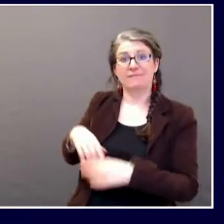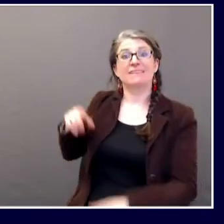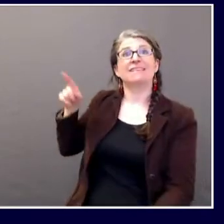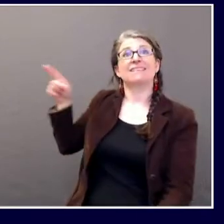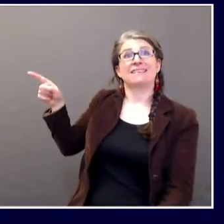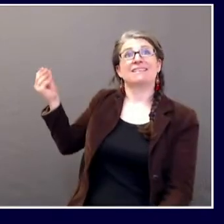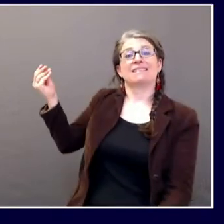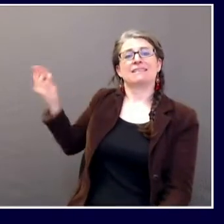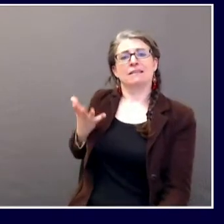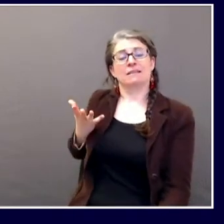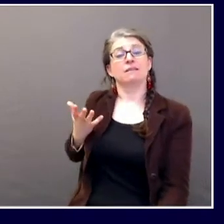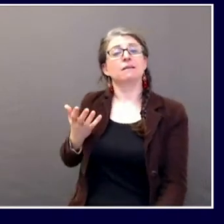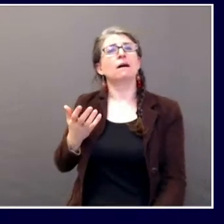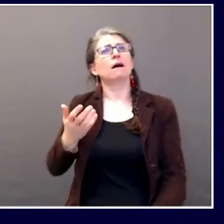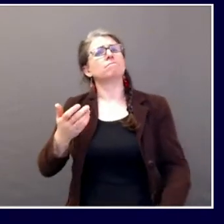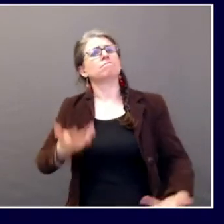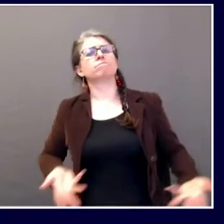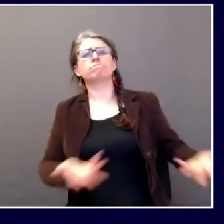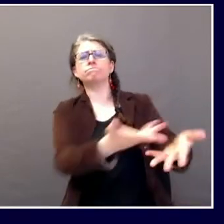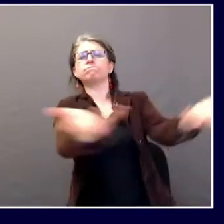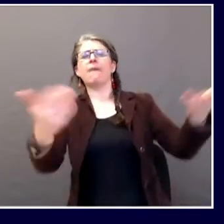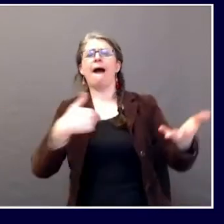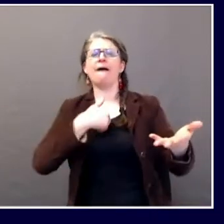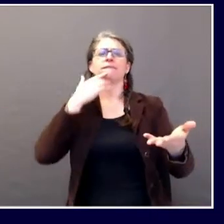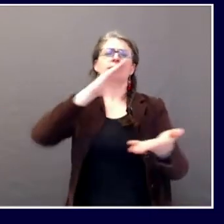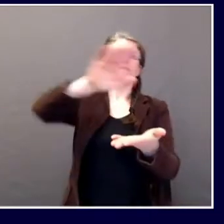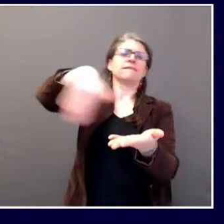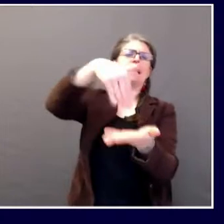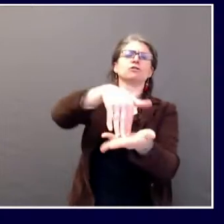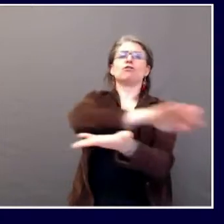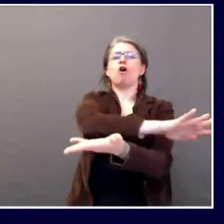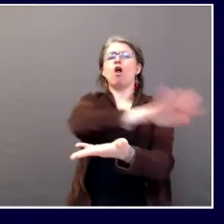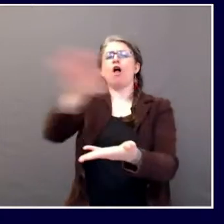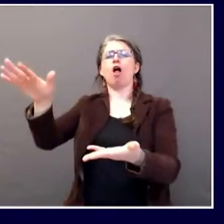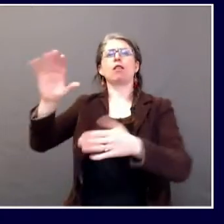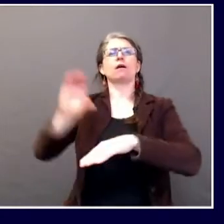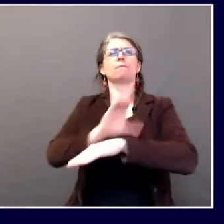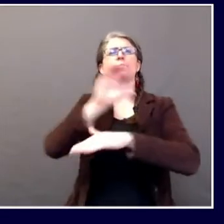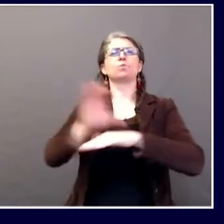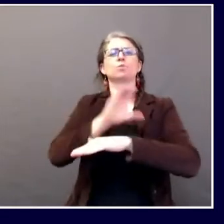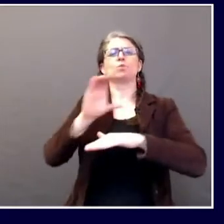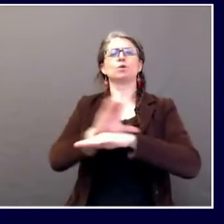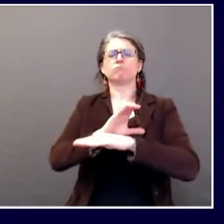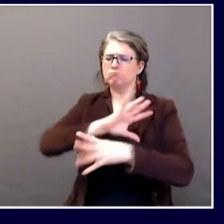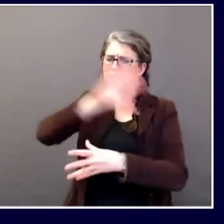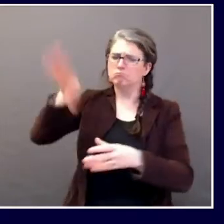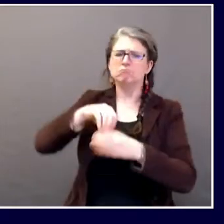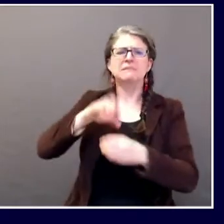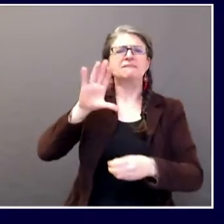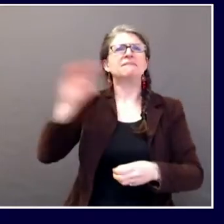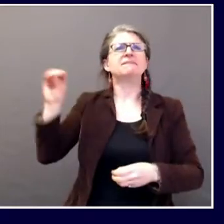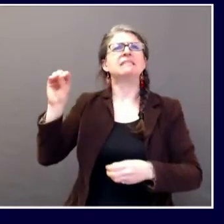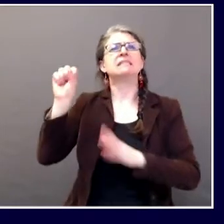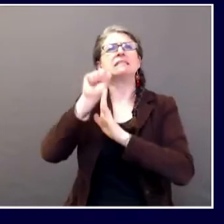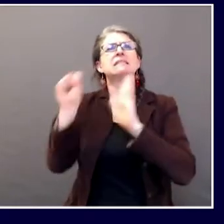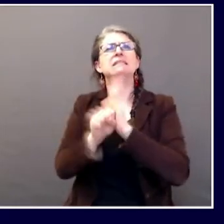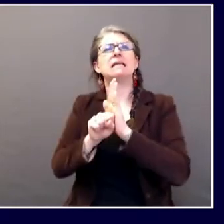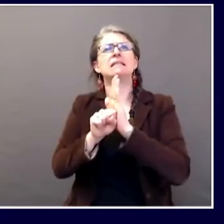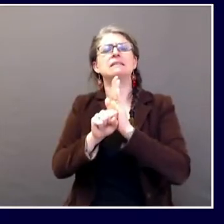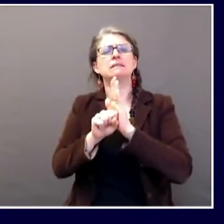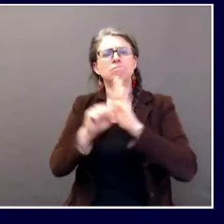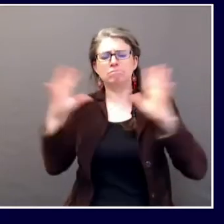50 states, territories, and jurisdictions could use to schedule individuals for vaccines. That tool was in